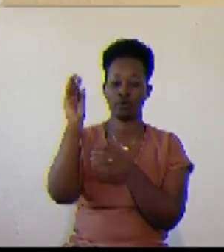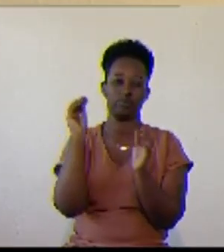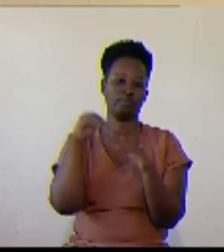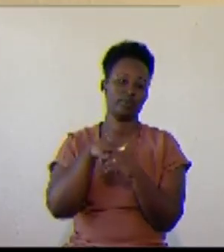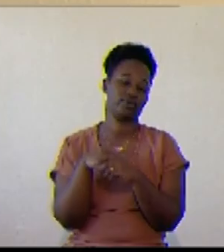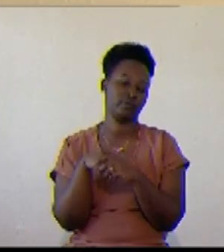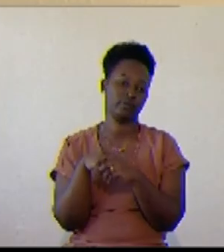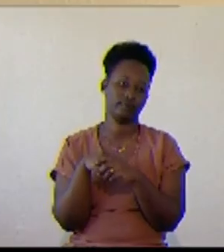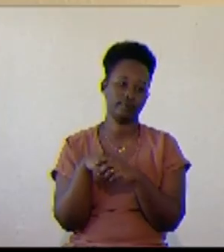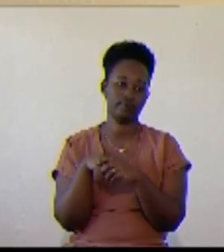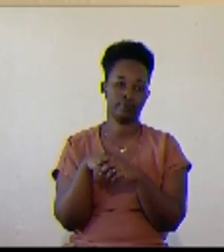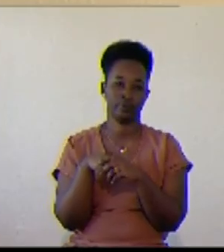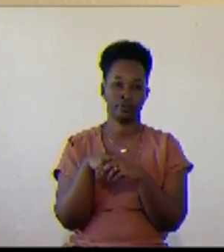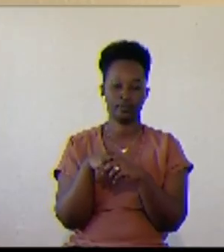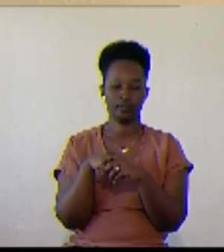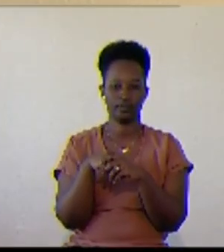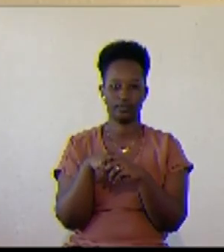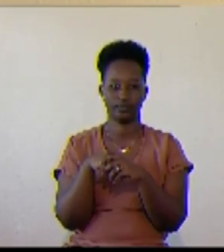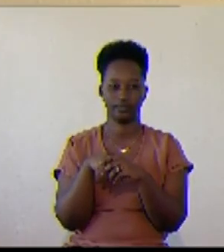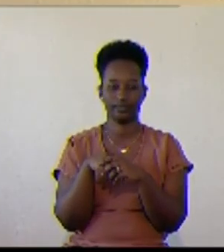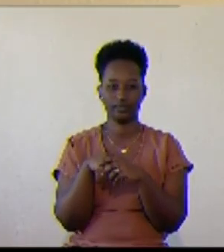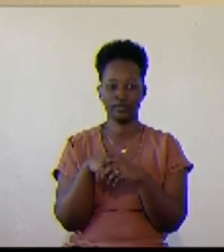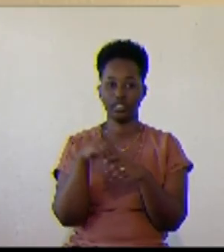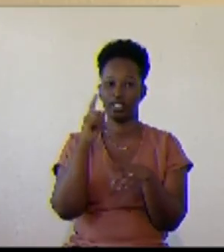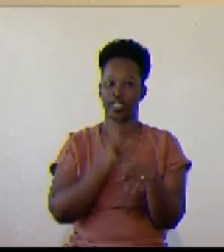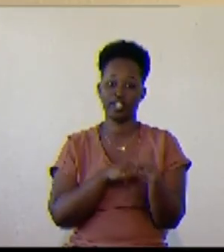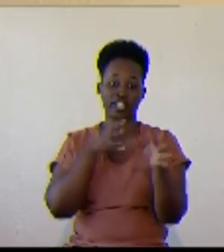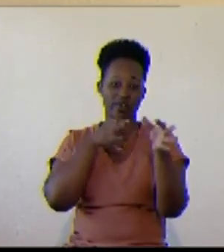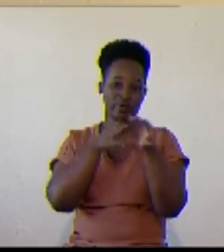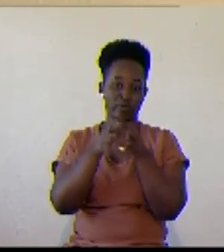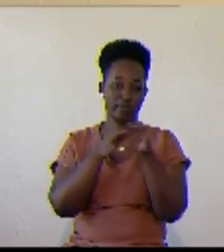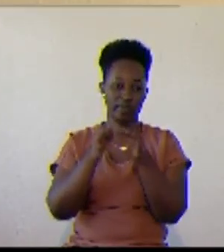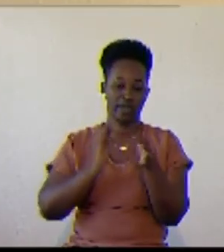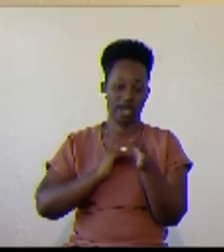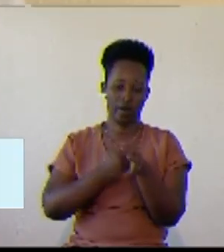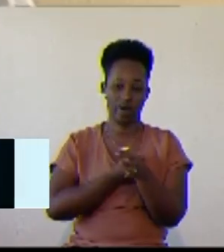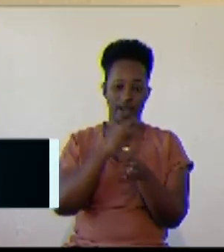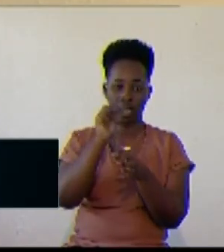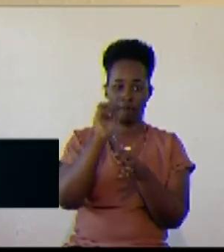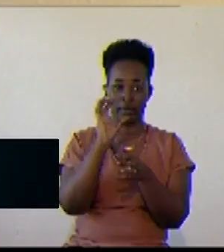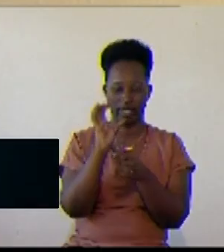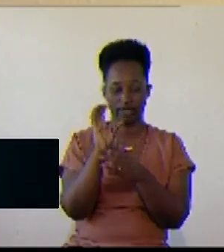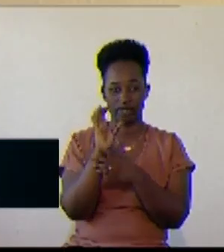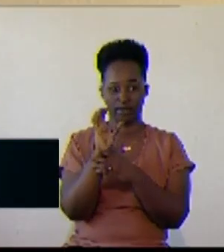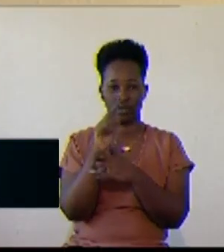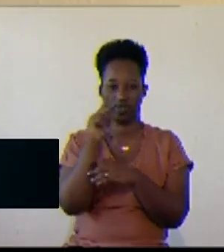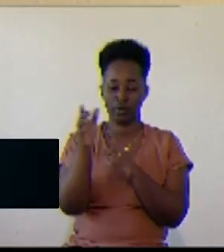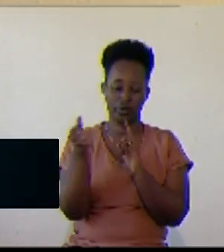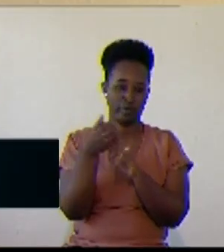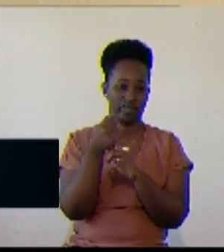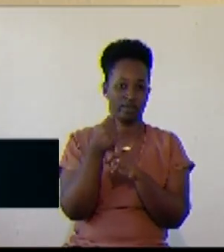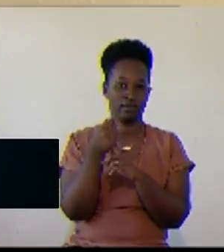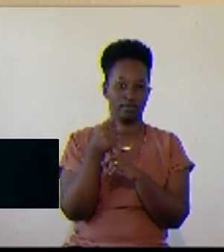output. So in this case, when you differentiate our total cost function, to get a marginal